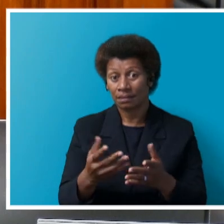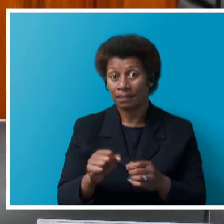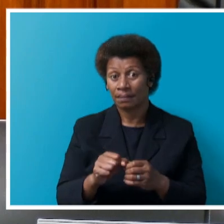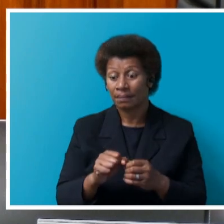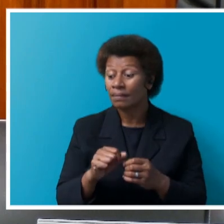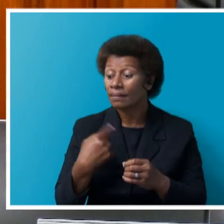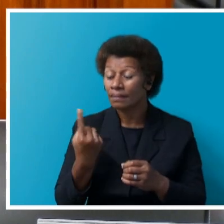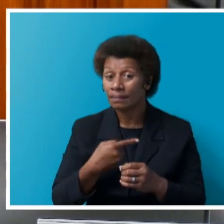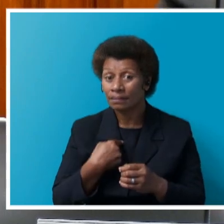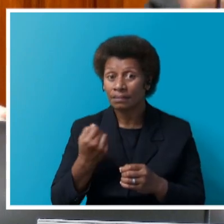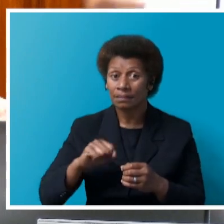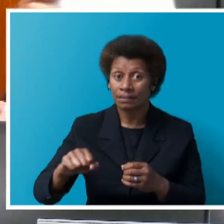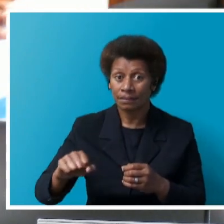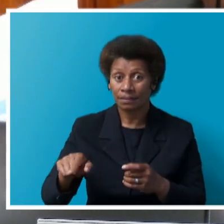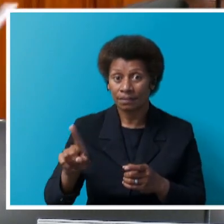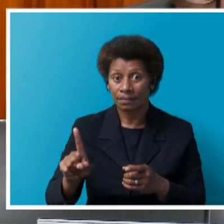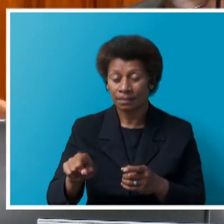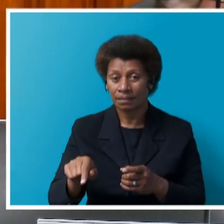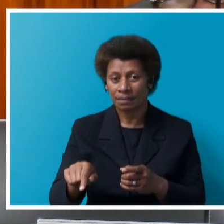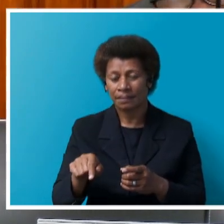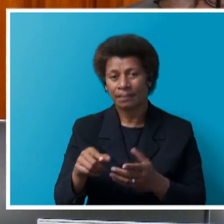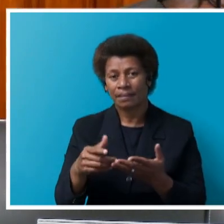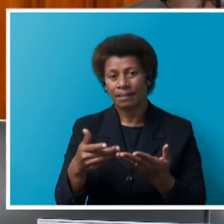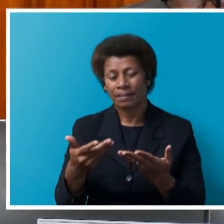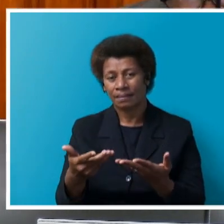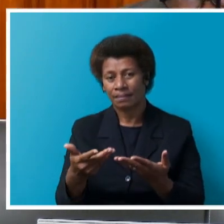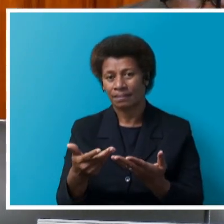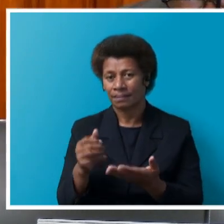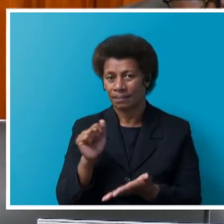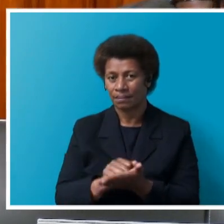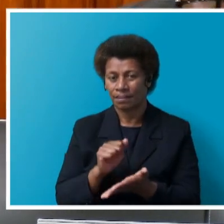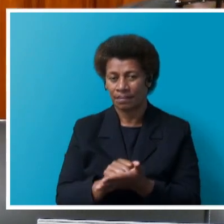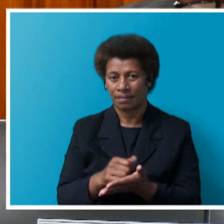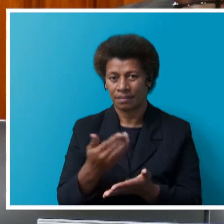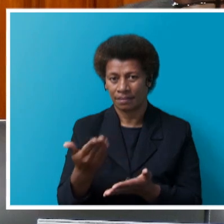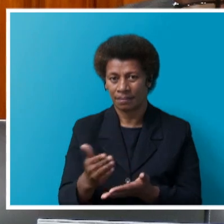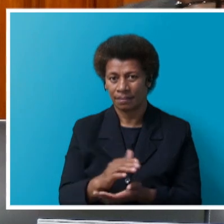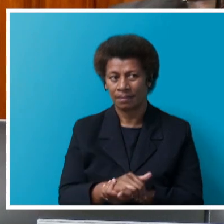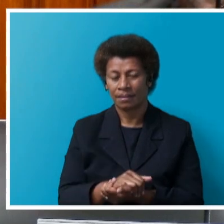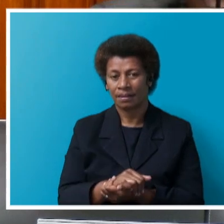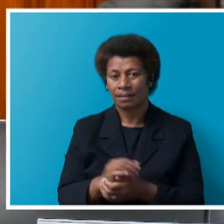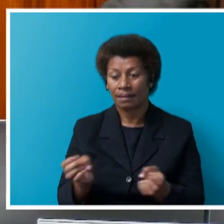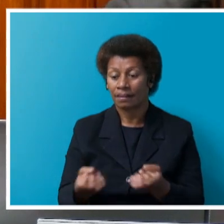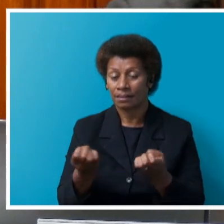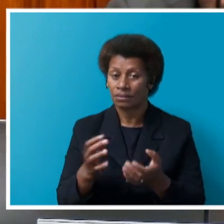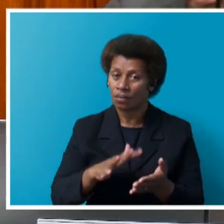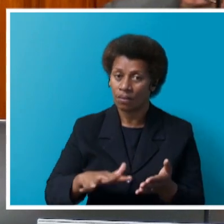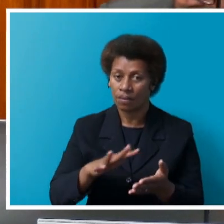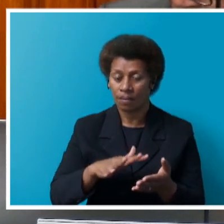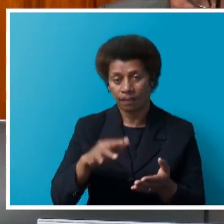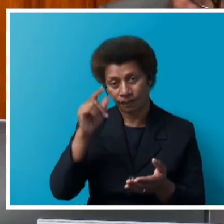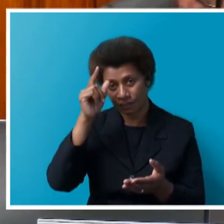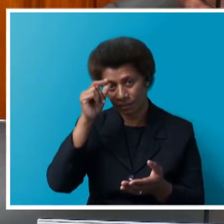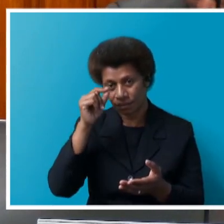collective responsibility, the Ministry in January 2025 launched a Do the Right Thing campaign, encouraging every Fijian to take ownership